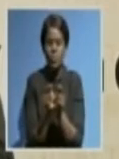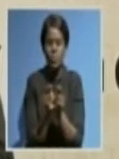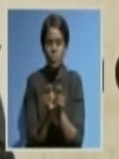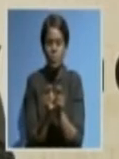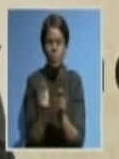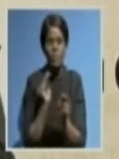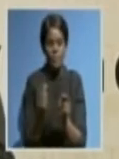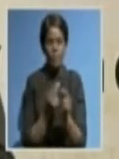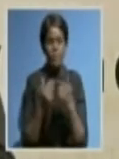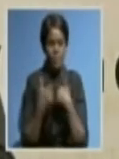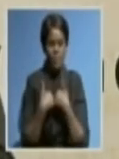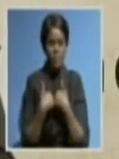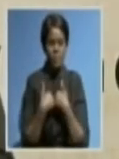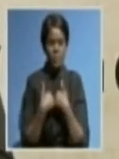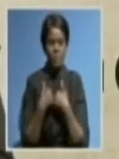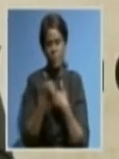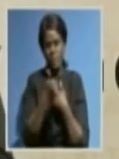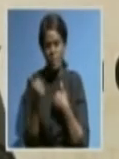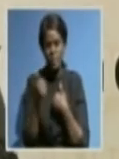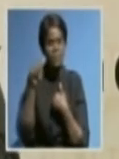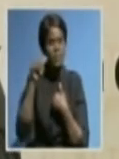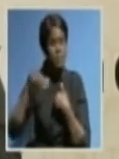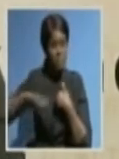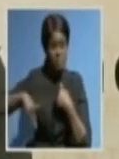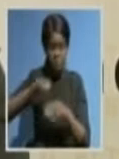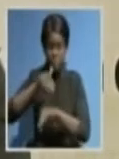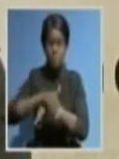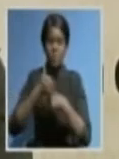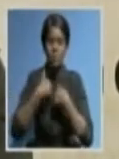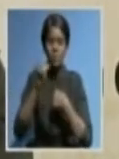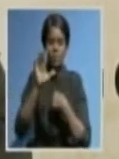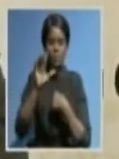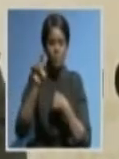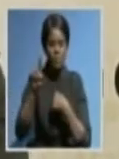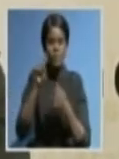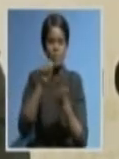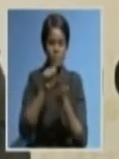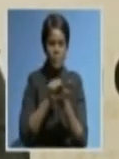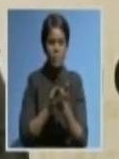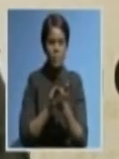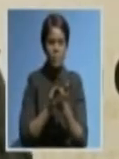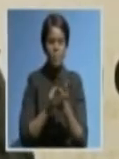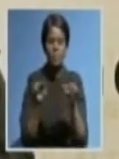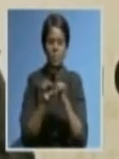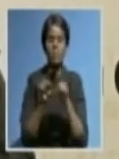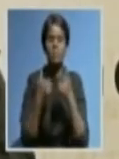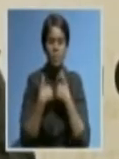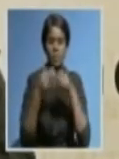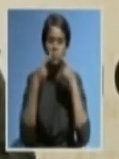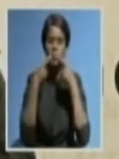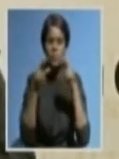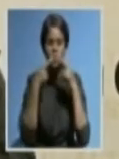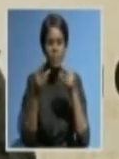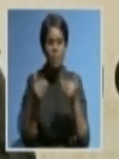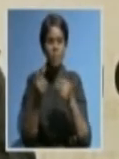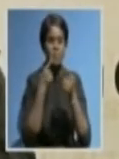some 51 tests last night, and we did come up with the results that I'm talking about this